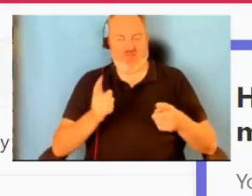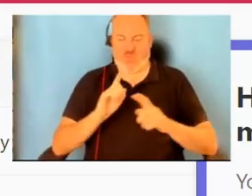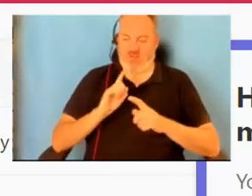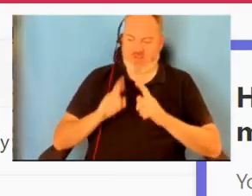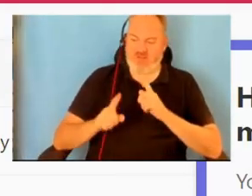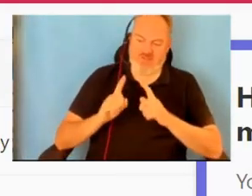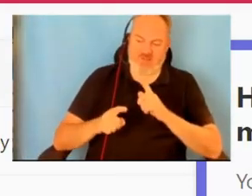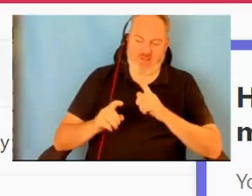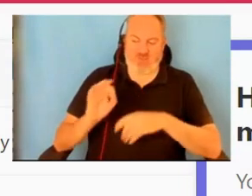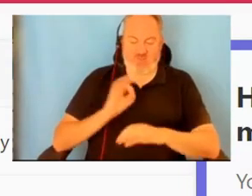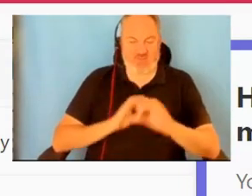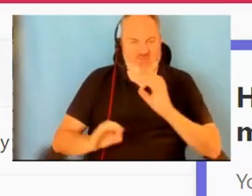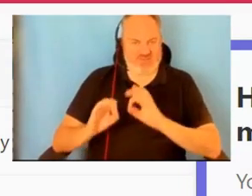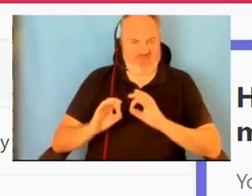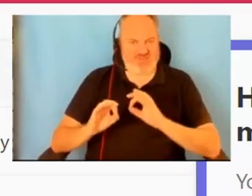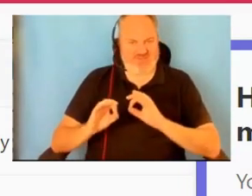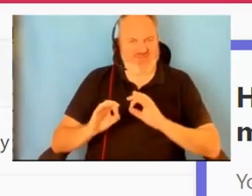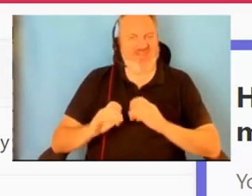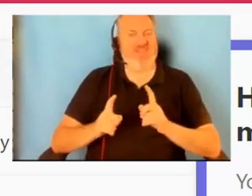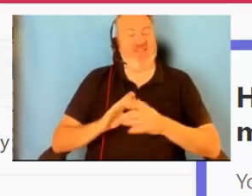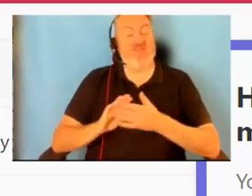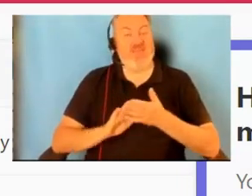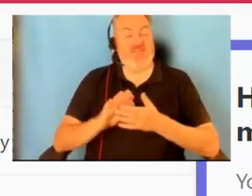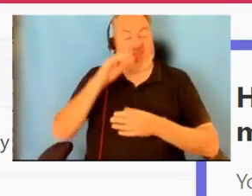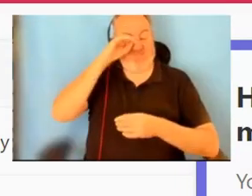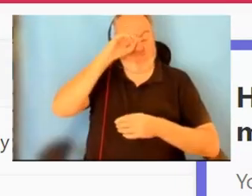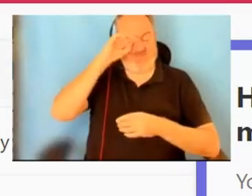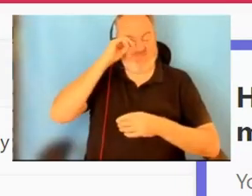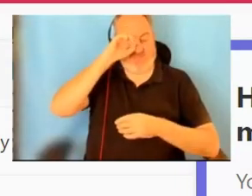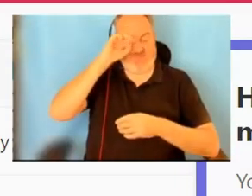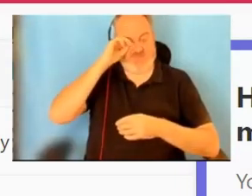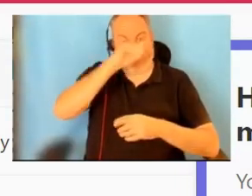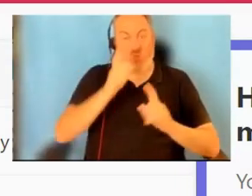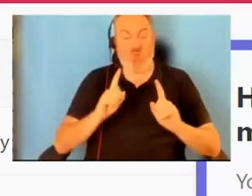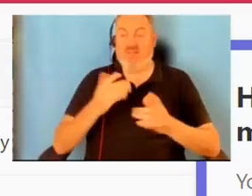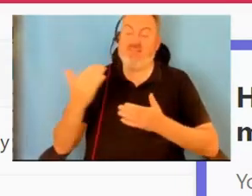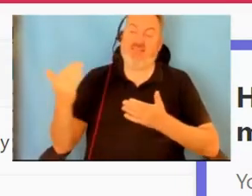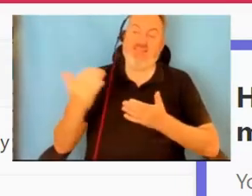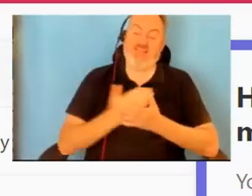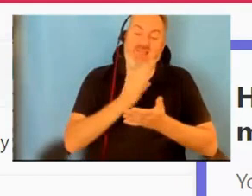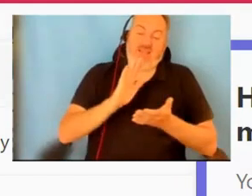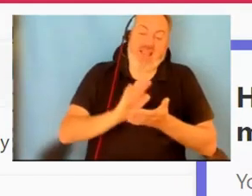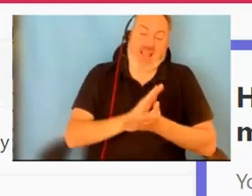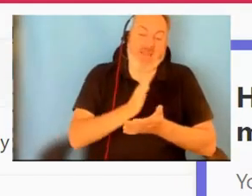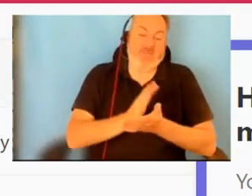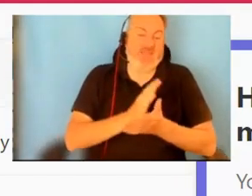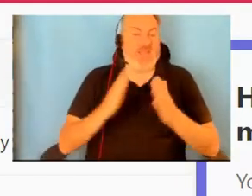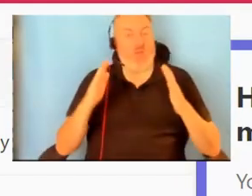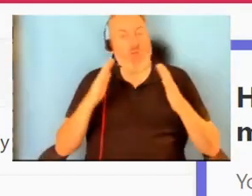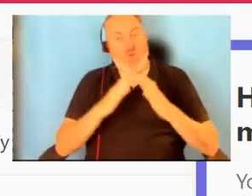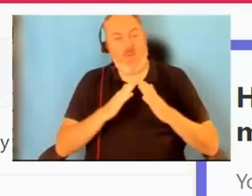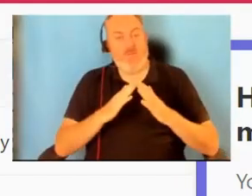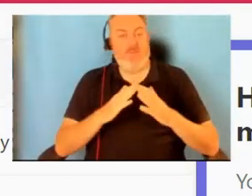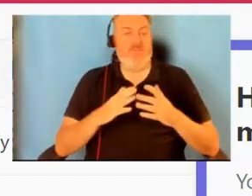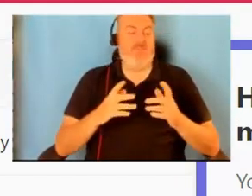you different things about having a safe and happy home, having a purpose in your day, and just ask